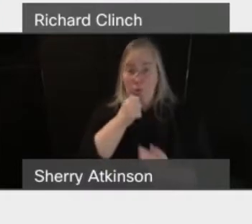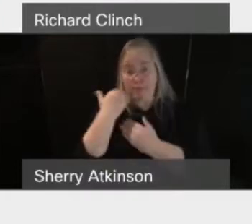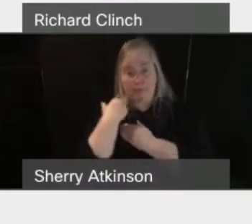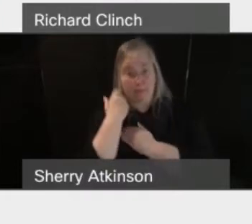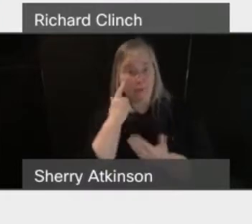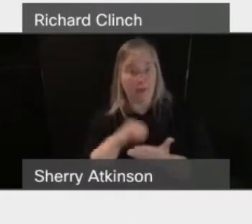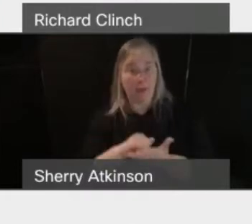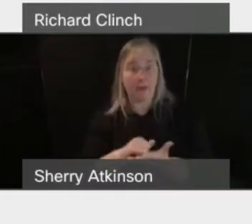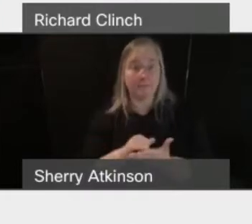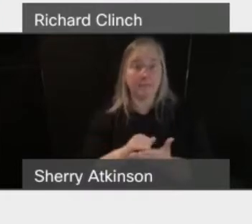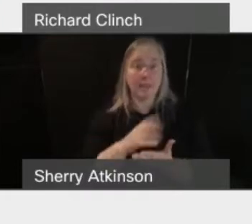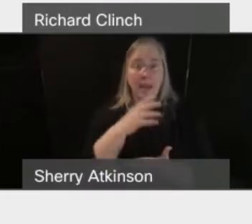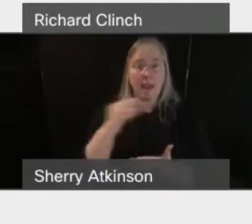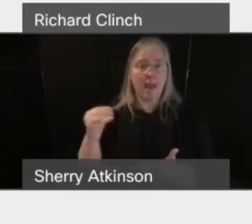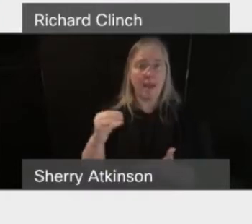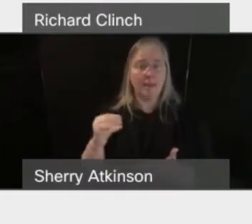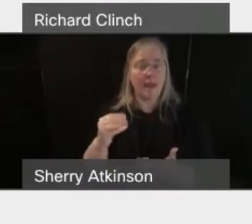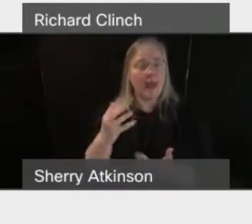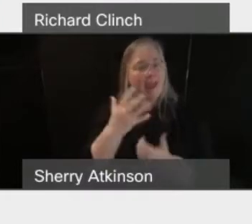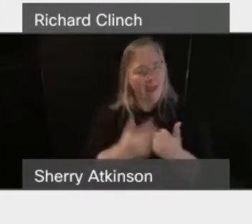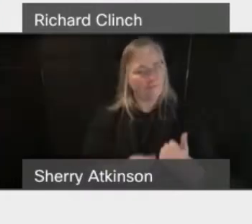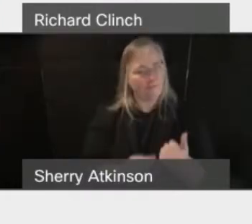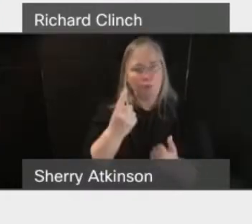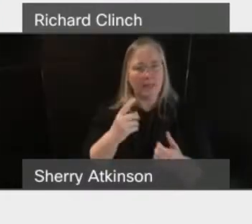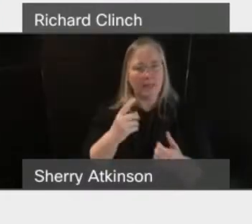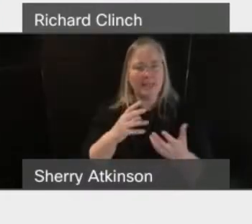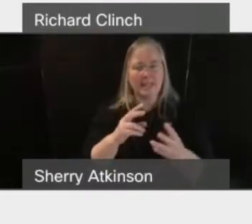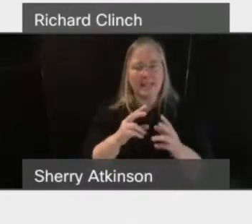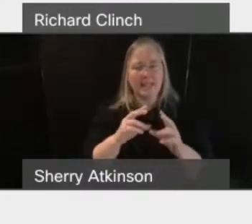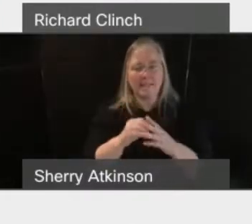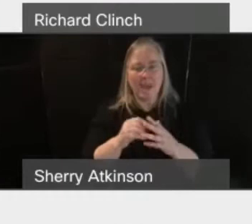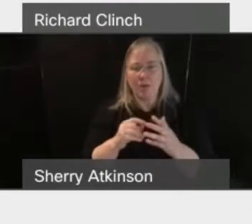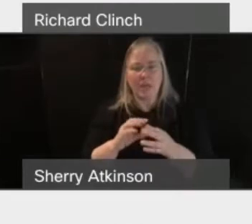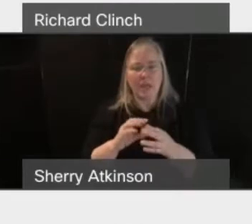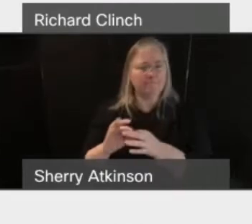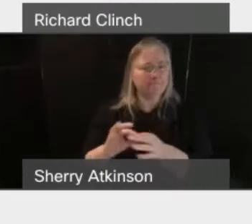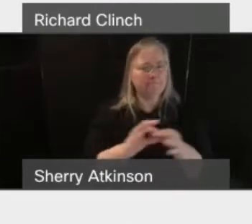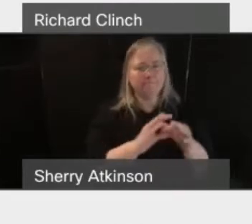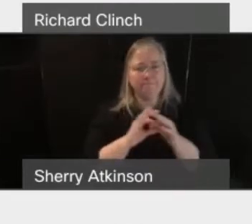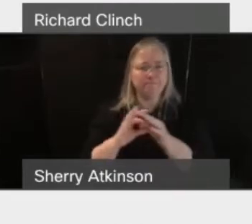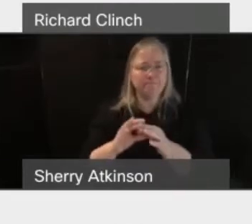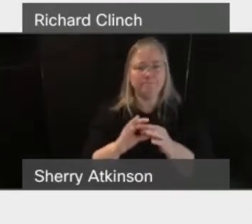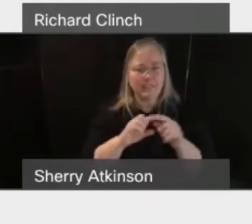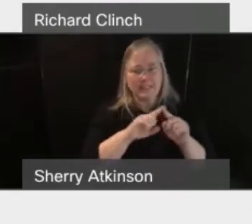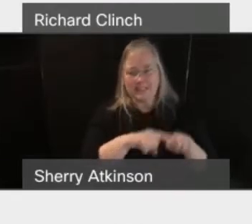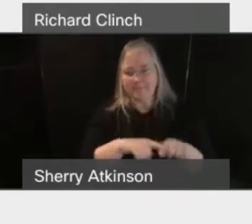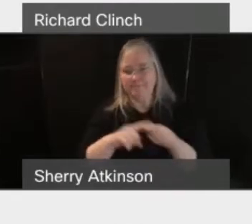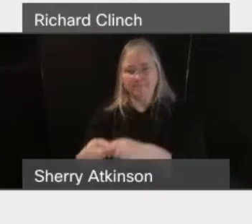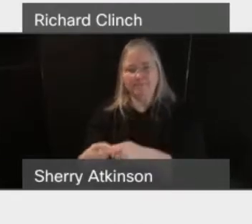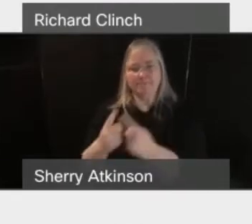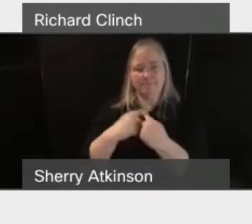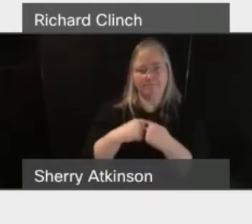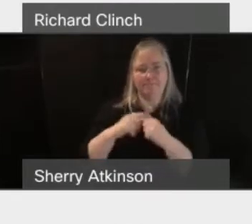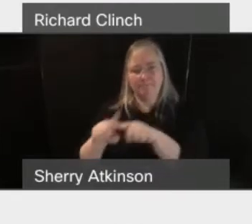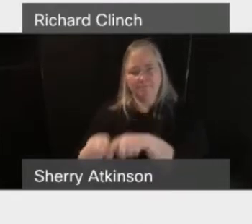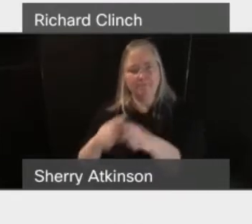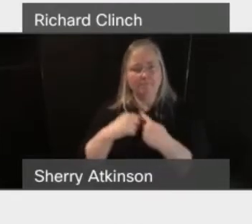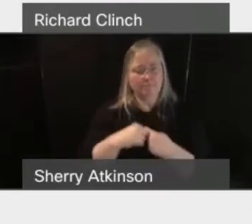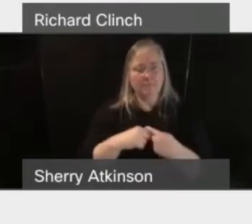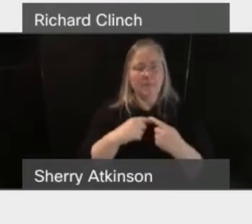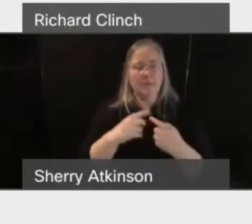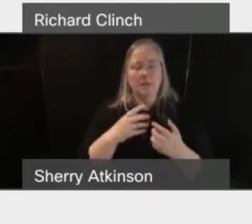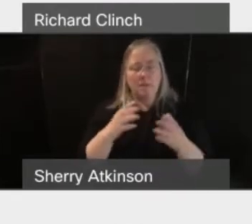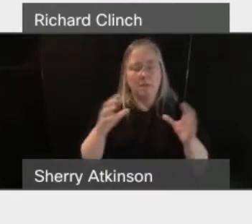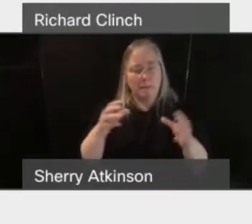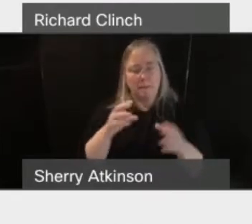And everybody is in a very symbiotic mode that we're all in this together. We all have to identify and pool our resources and